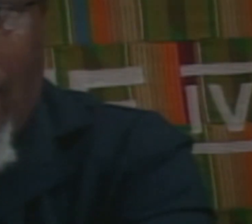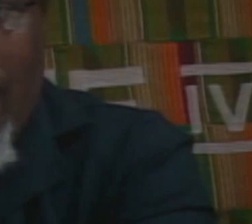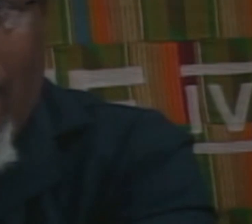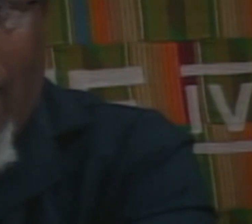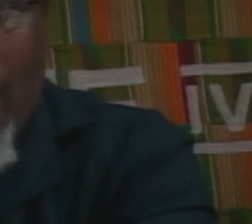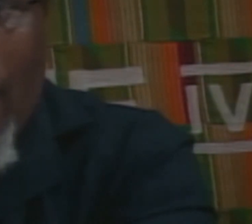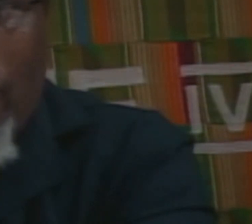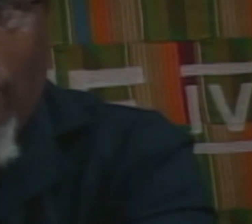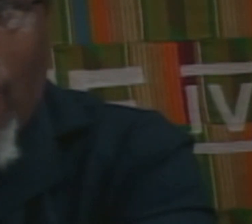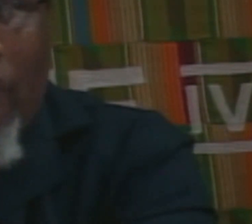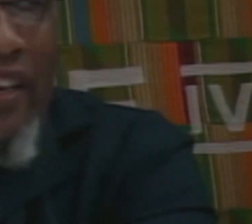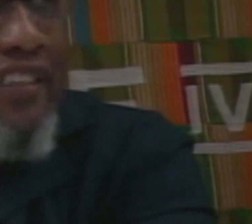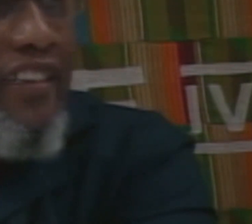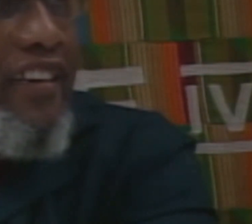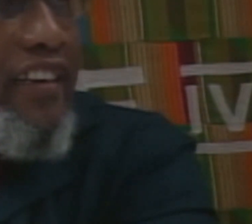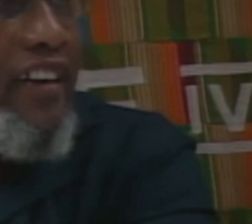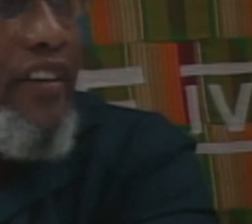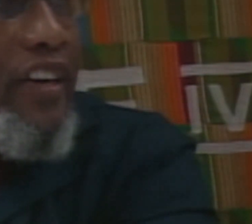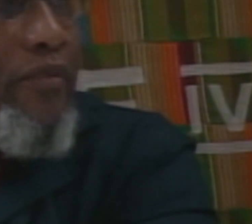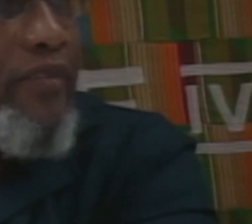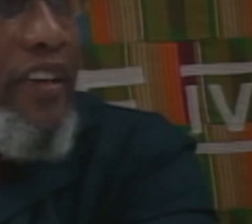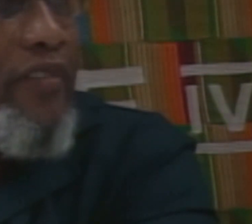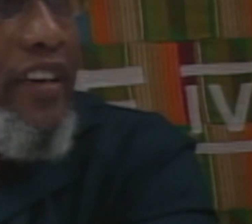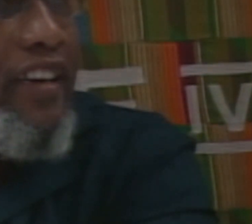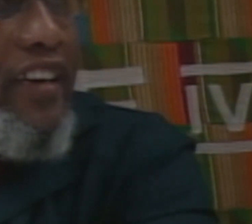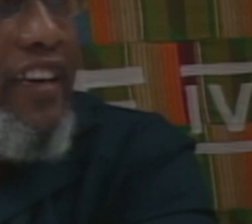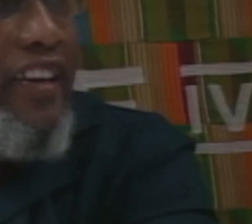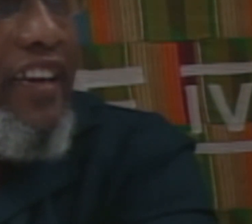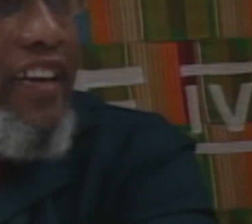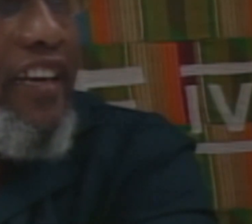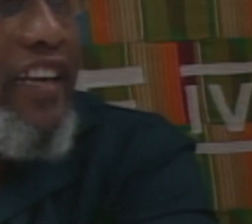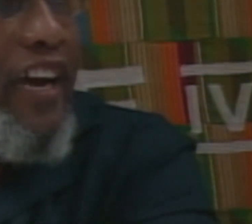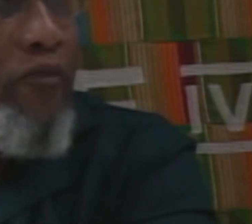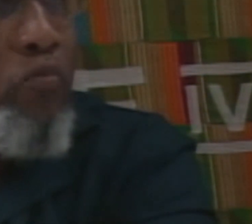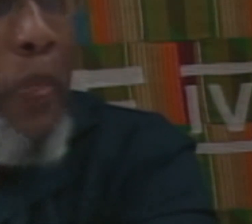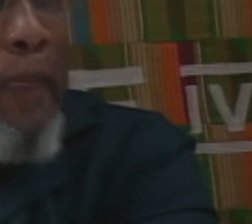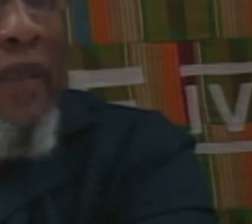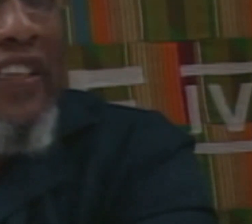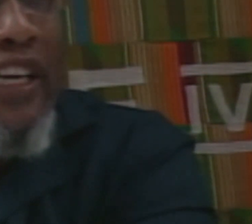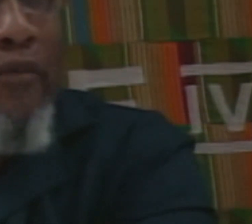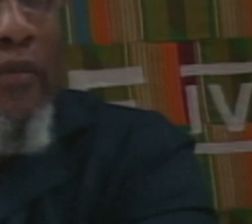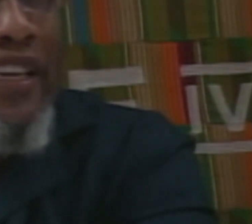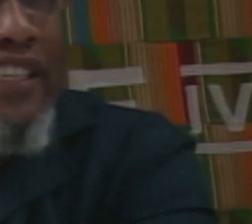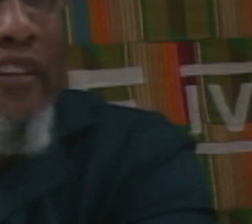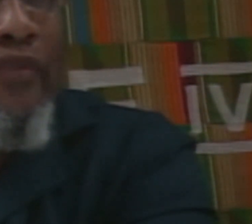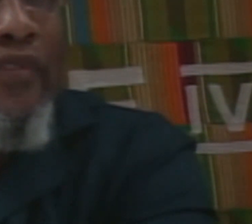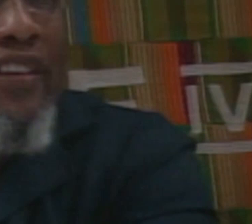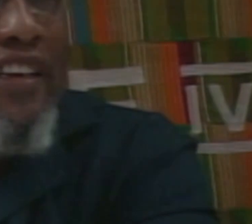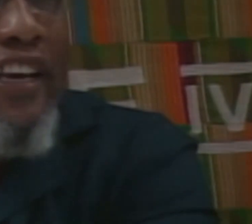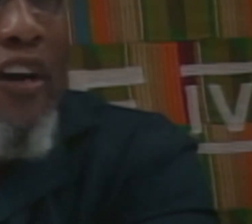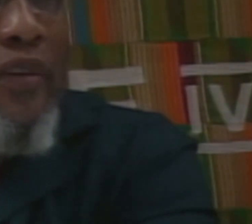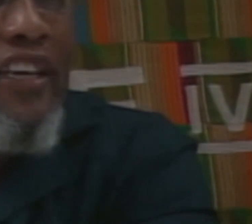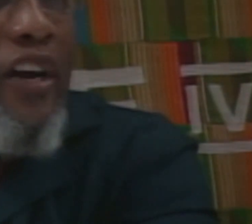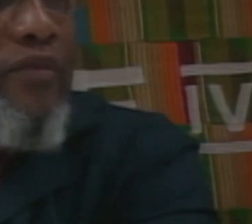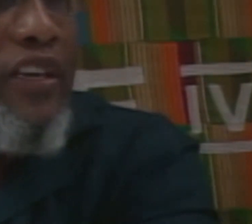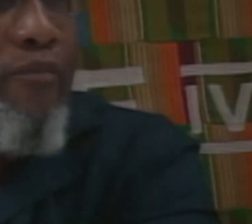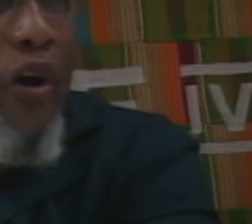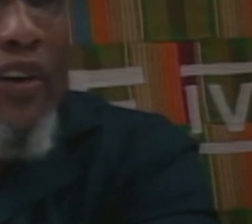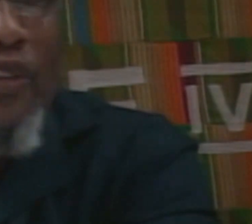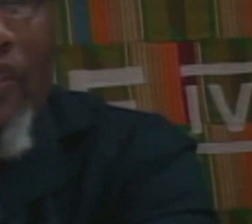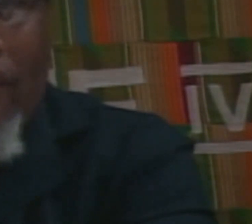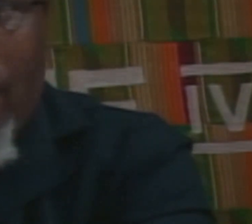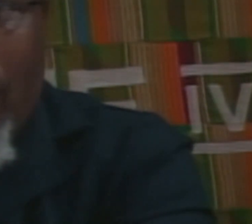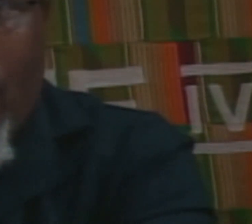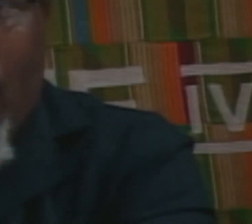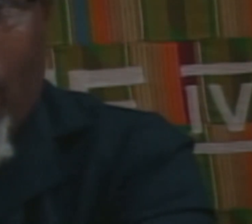vacation leave, severance, and any other entitlements. Some categories of workers have already received packages in line with the